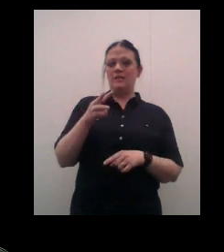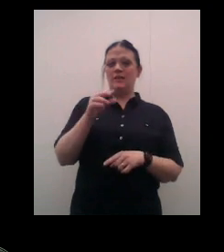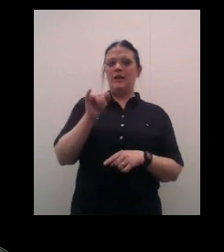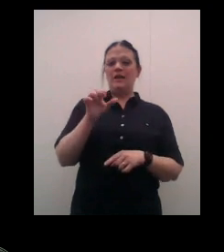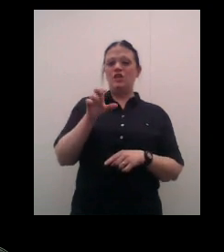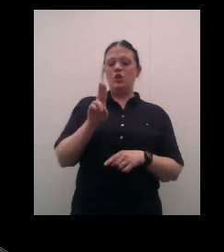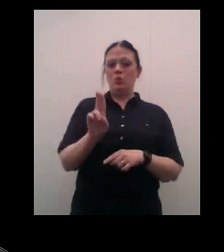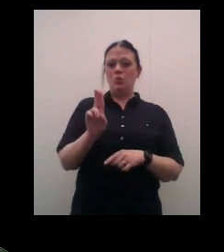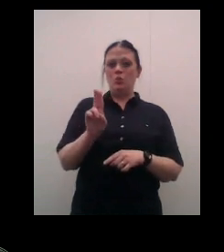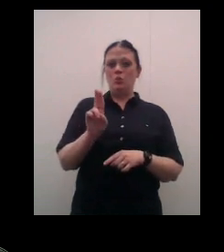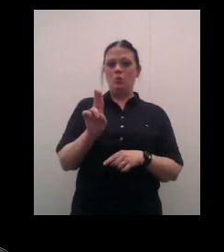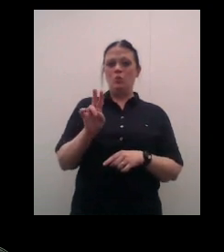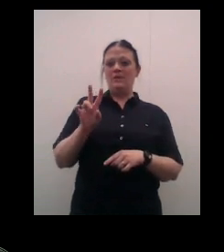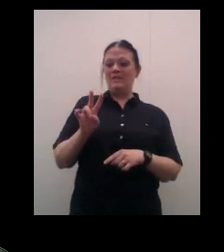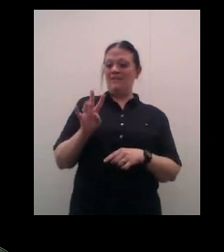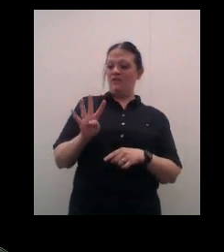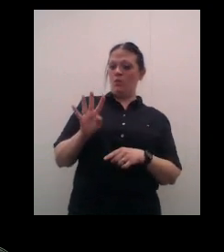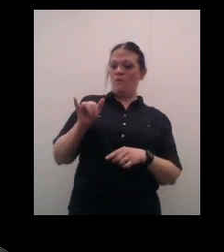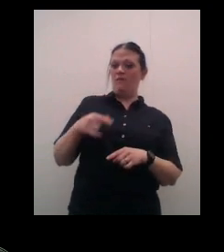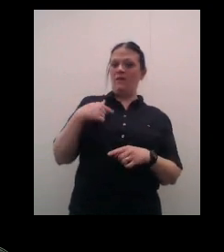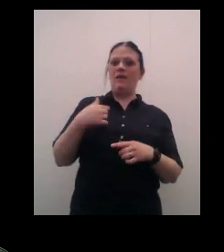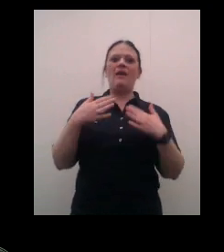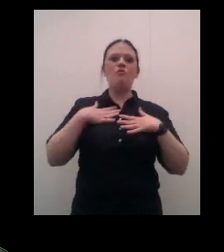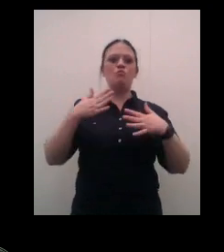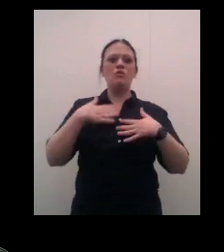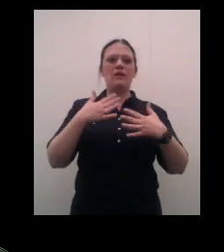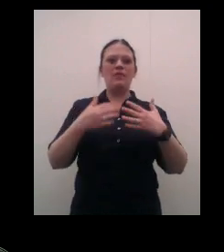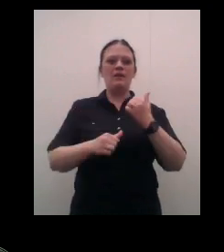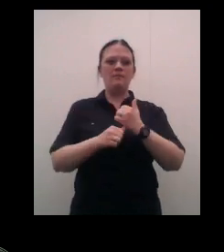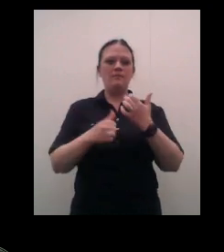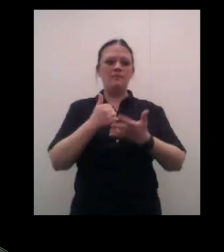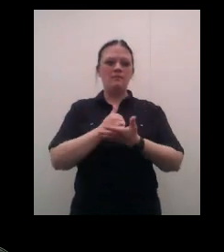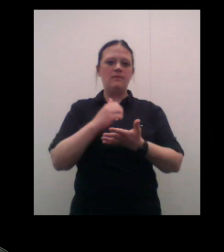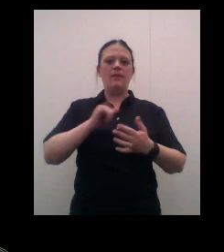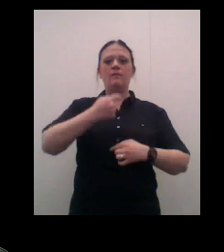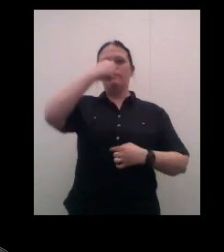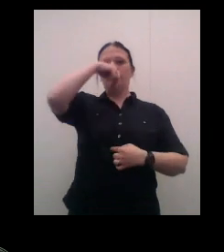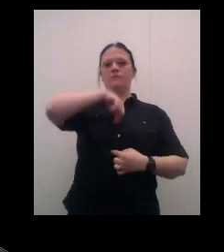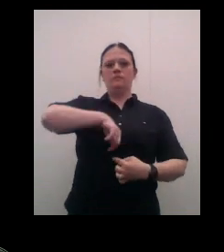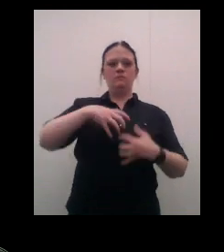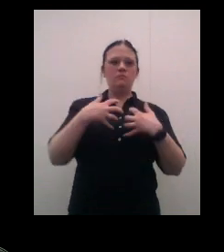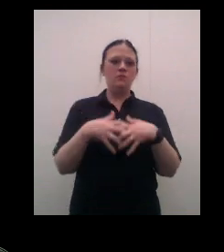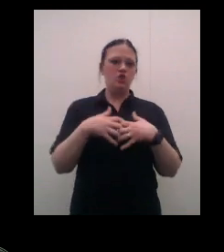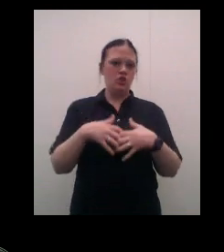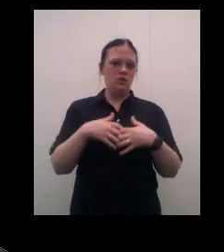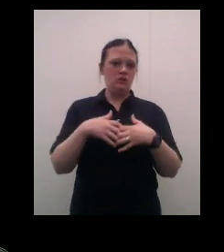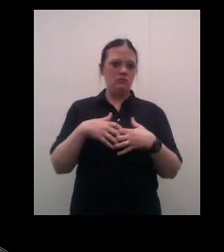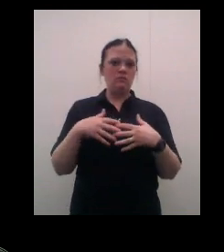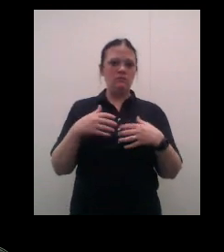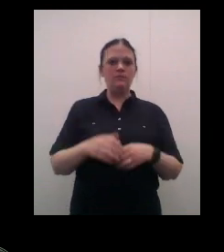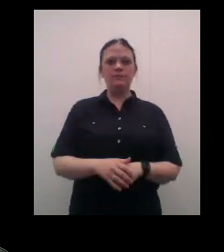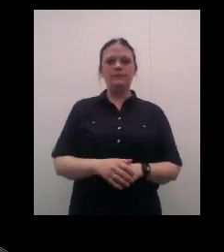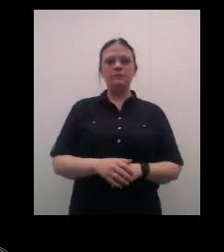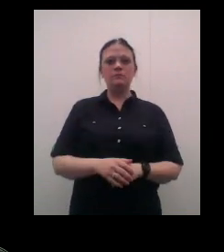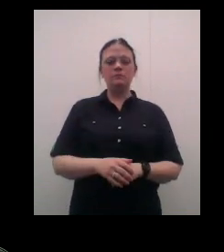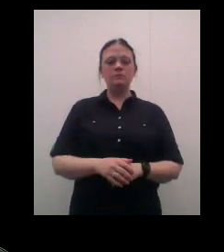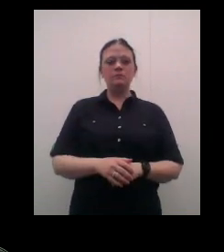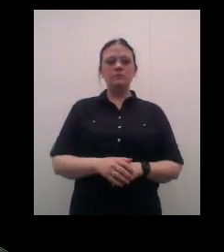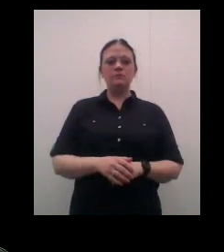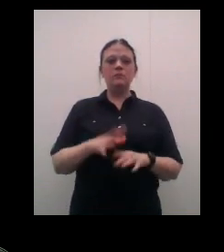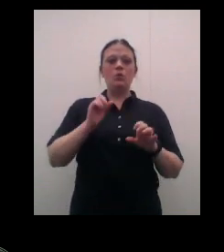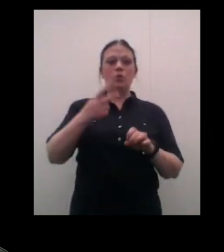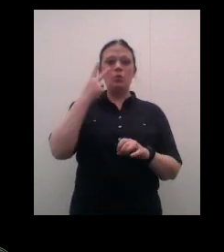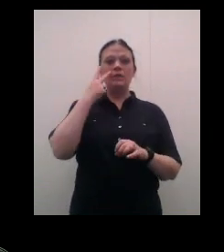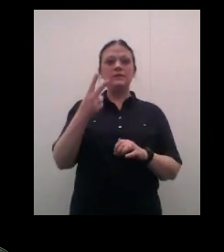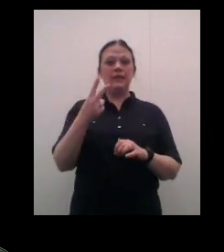ICU ward, and 74 of those had an airway assist, which is generally an intubation and ventilation. And as you can see on this